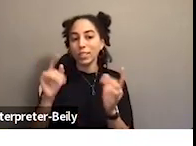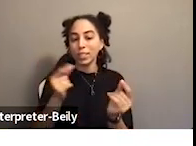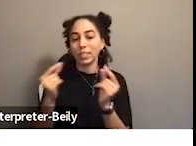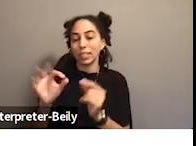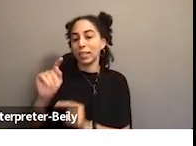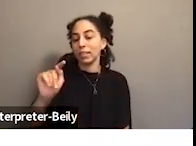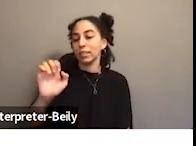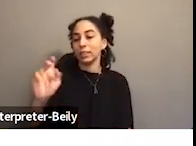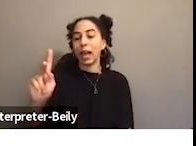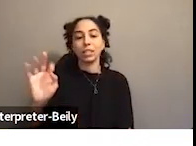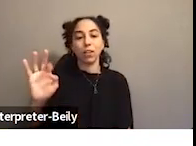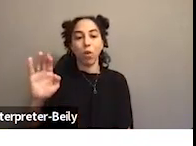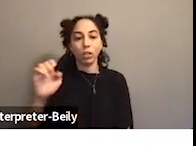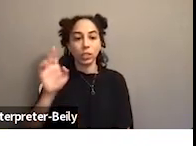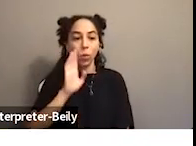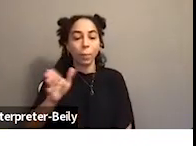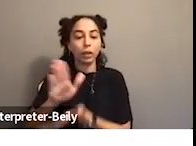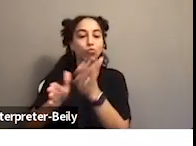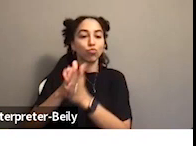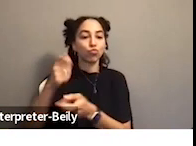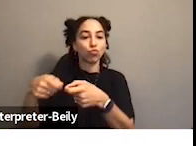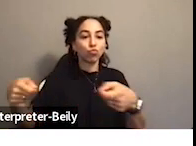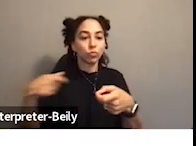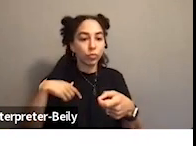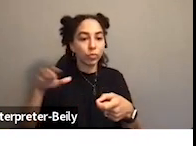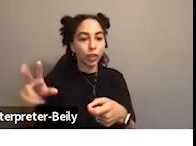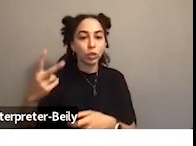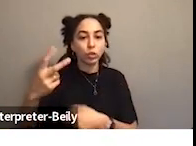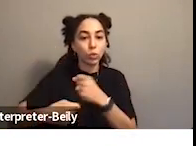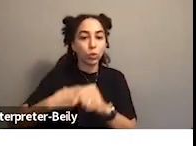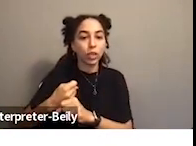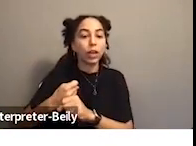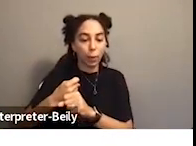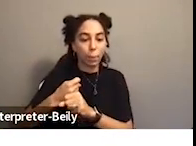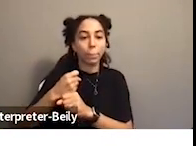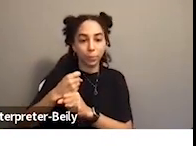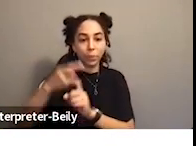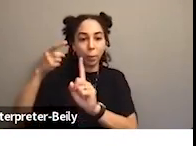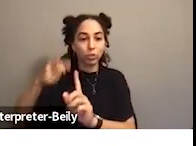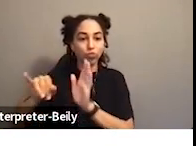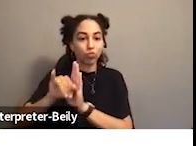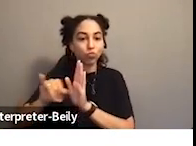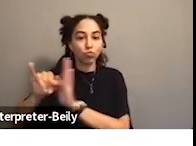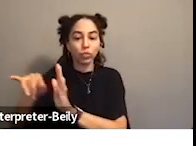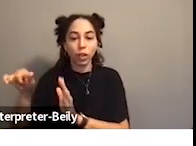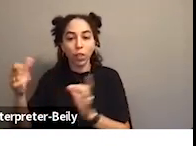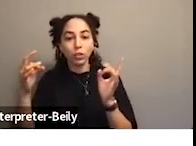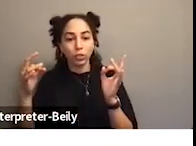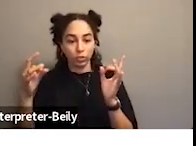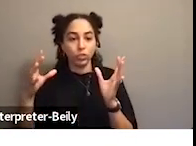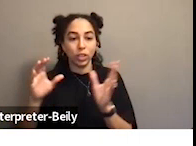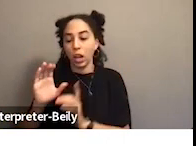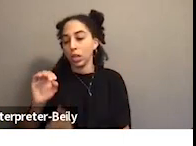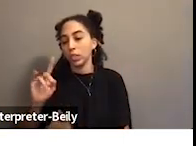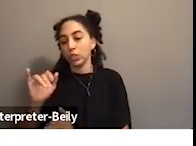will be wrapping up their 2-year mission of identifying recommendations to DODD and other state agencies